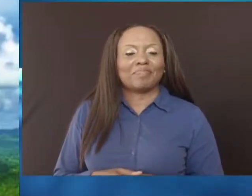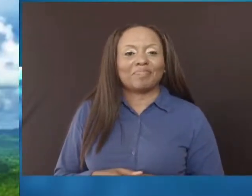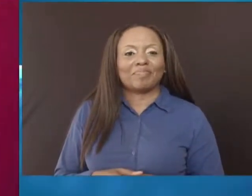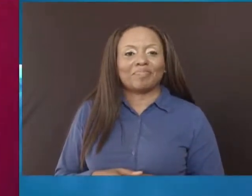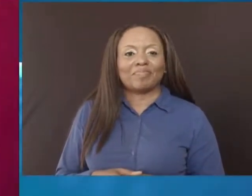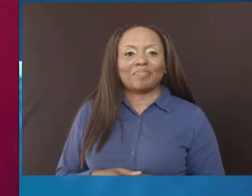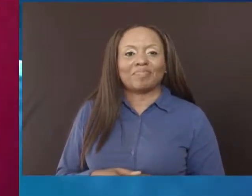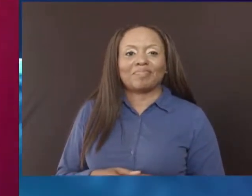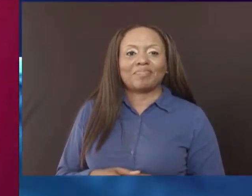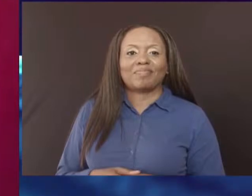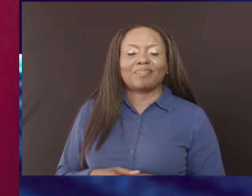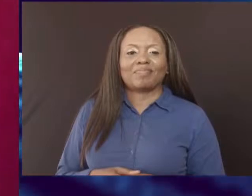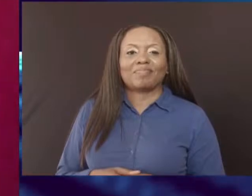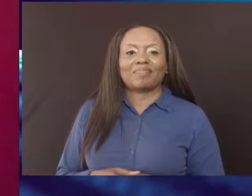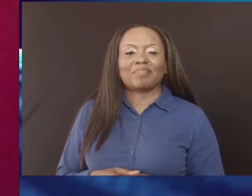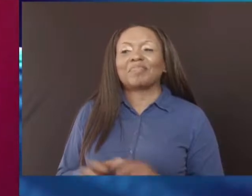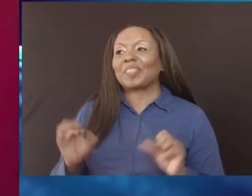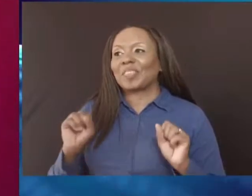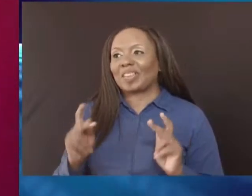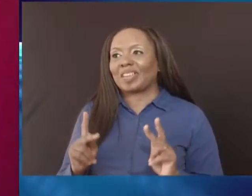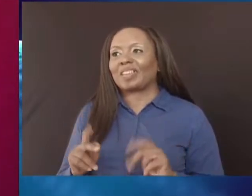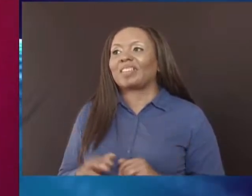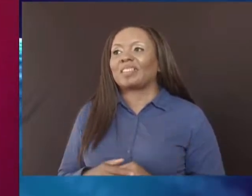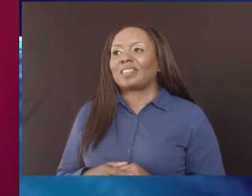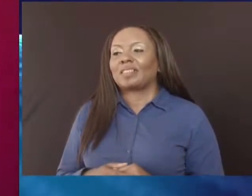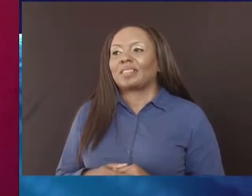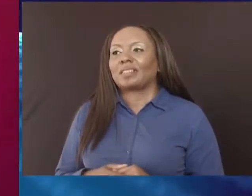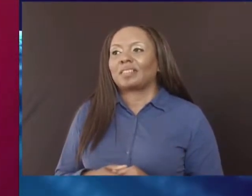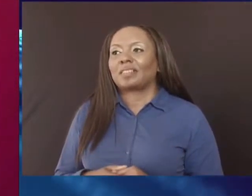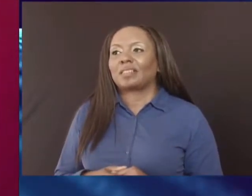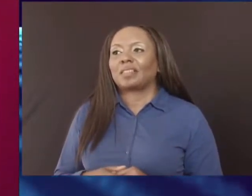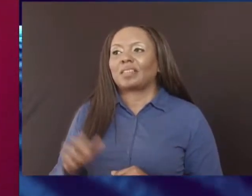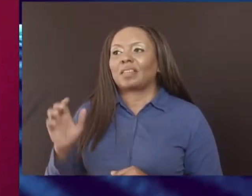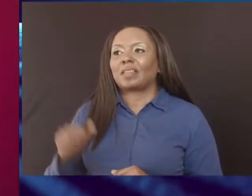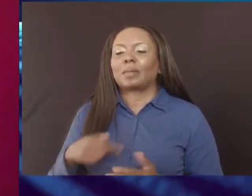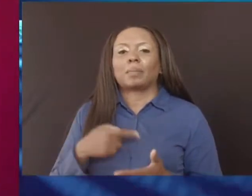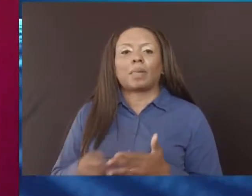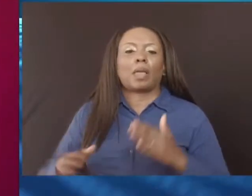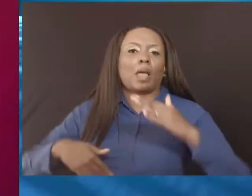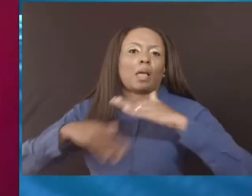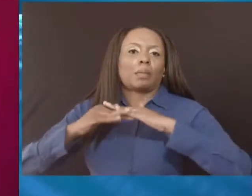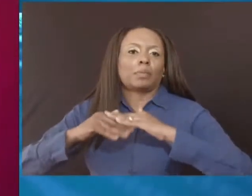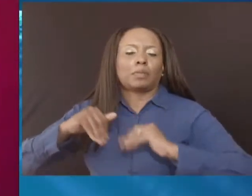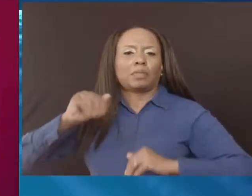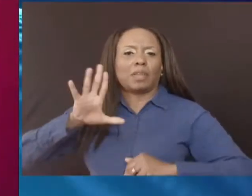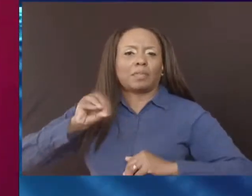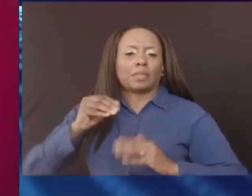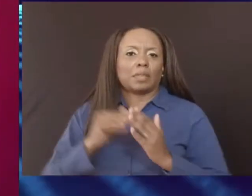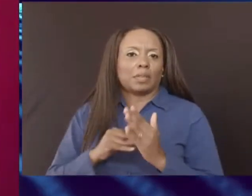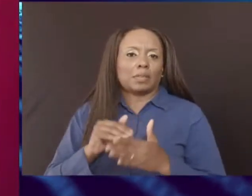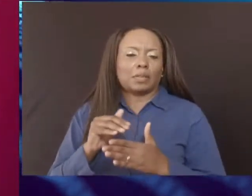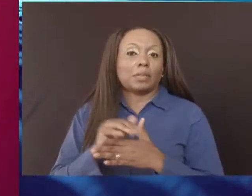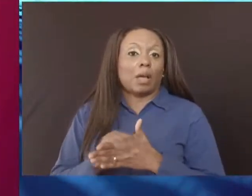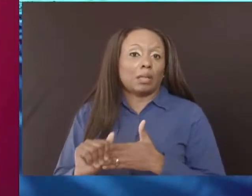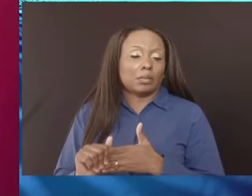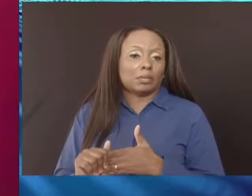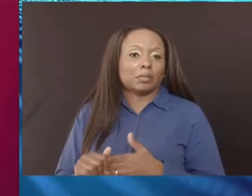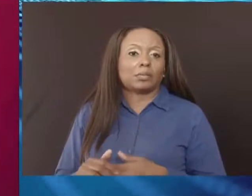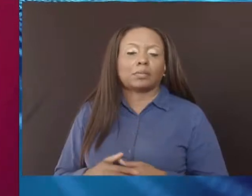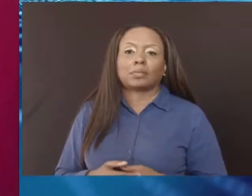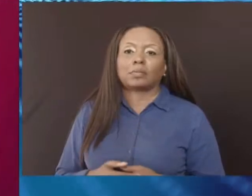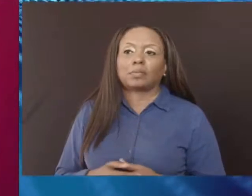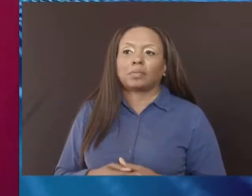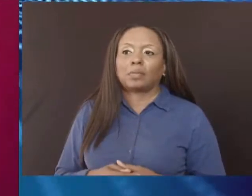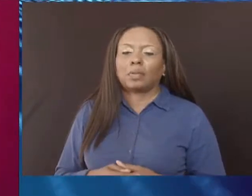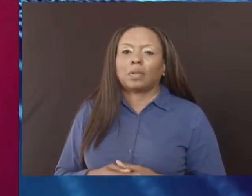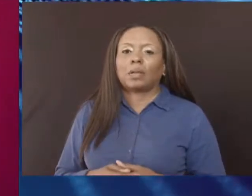So as articulated in law, you can face a fine up to $50,000, and I believe there's a